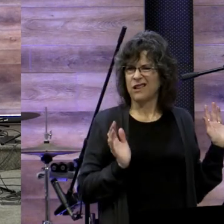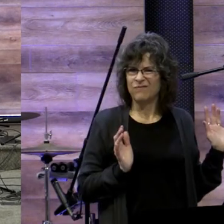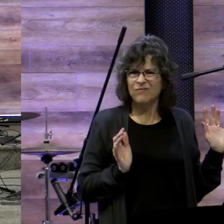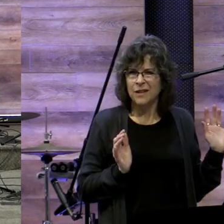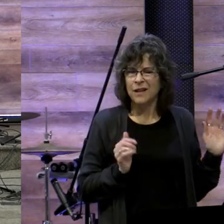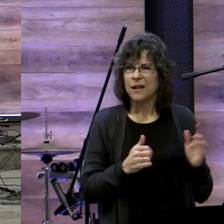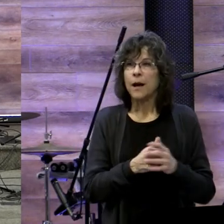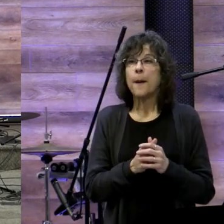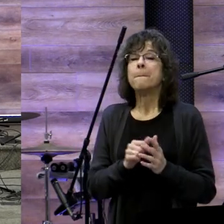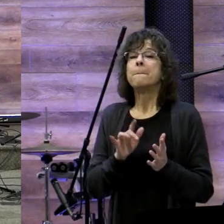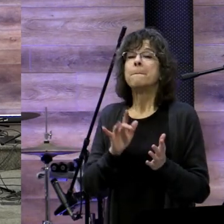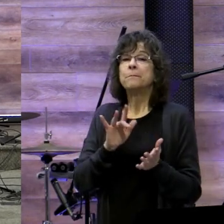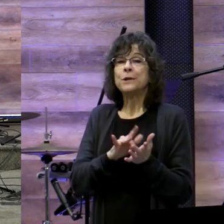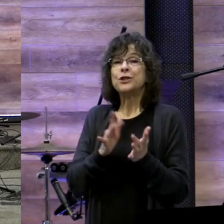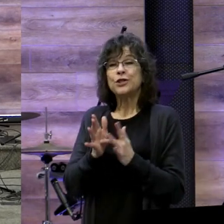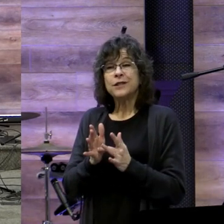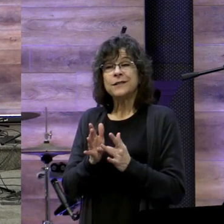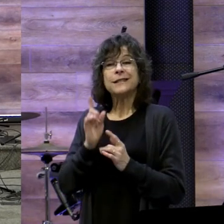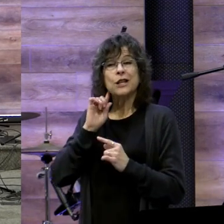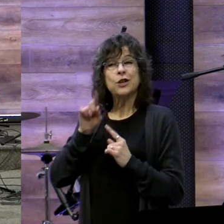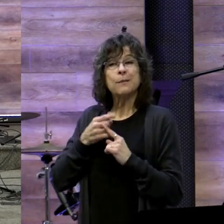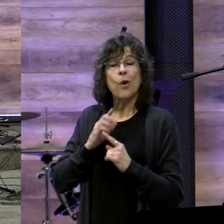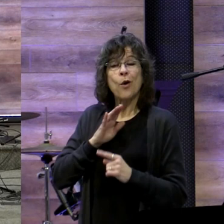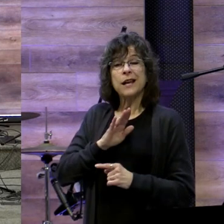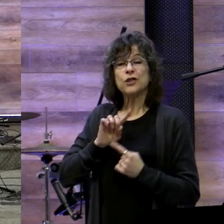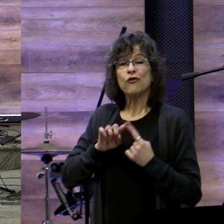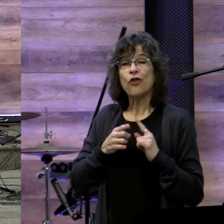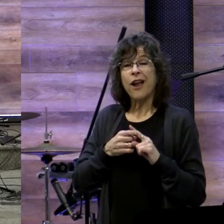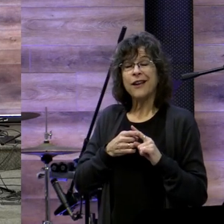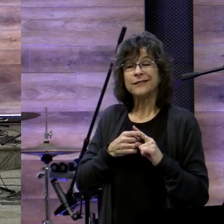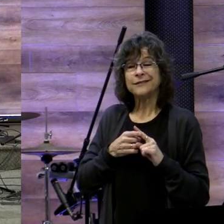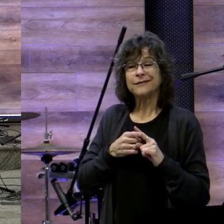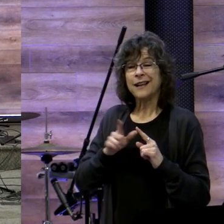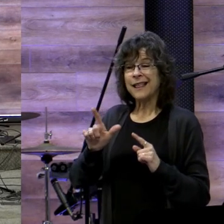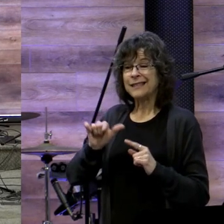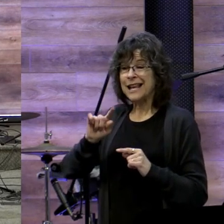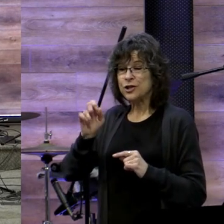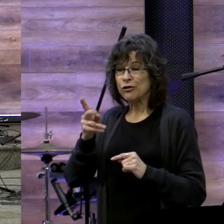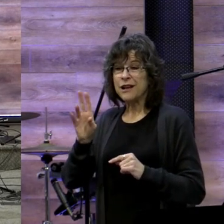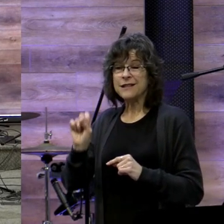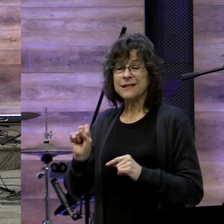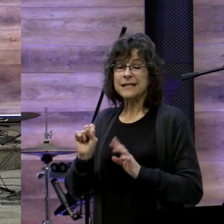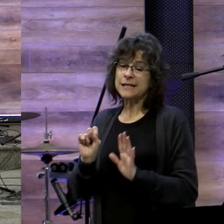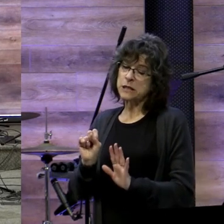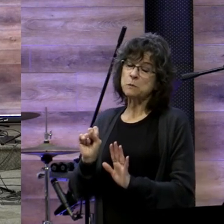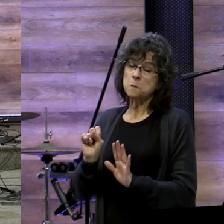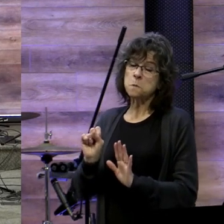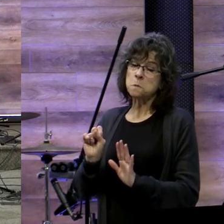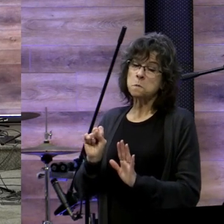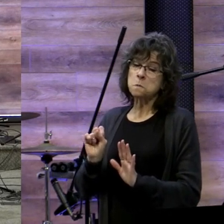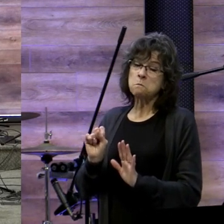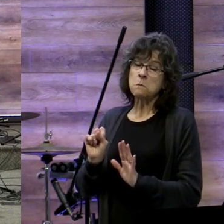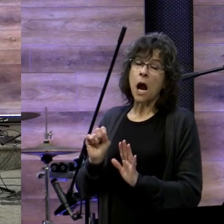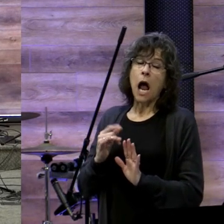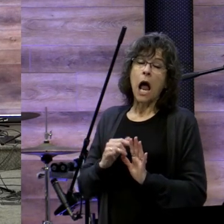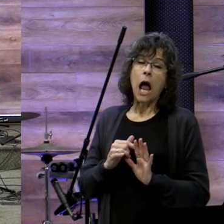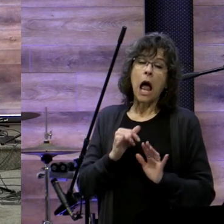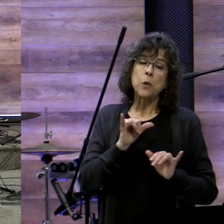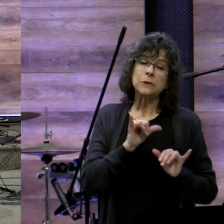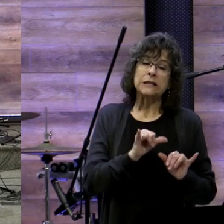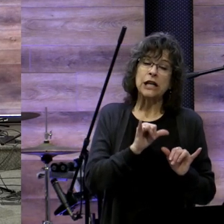Jesus hears about this illness and deliberately delays because he loves him. Now, why would he do